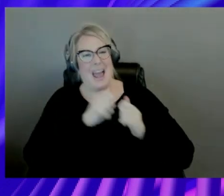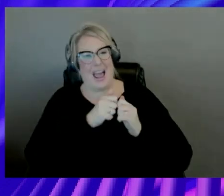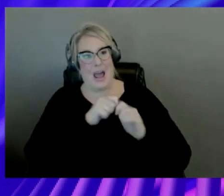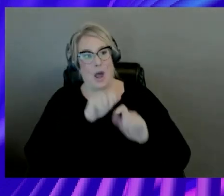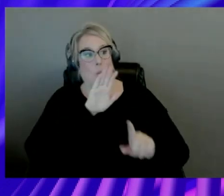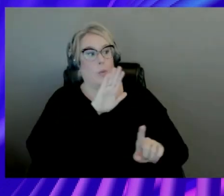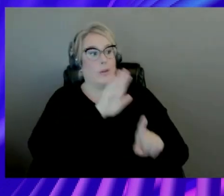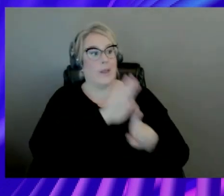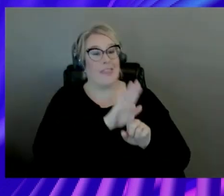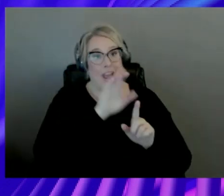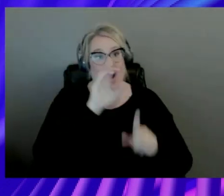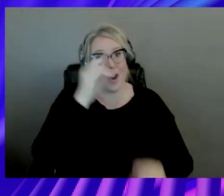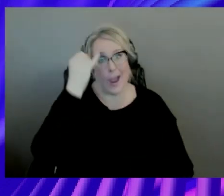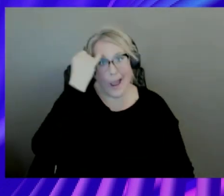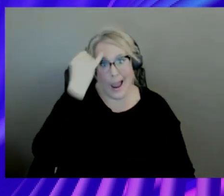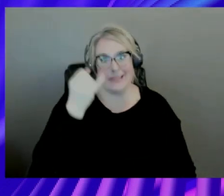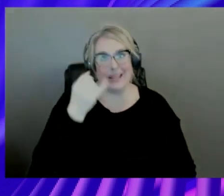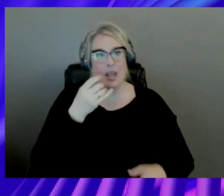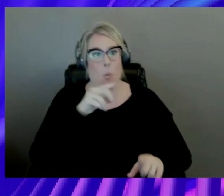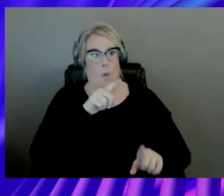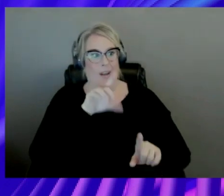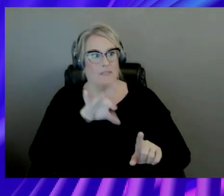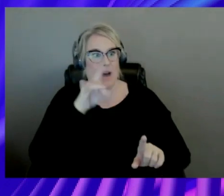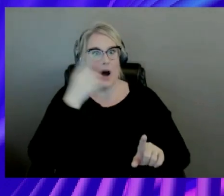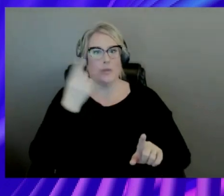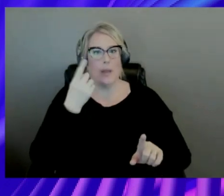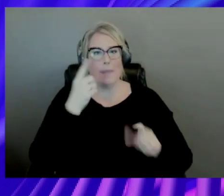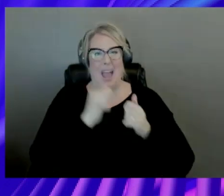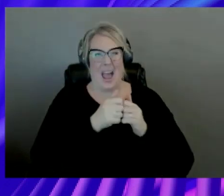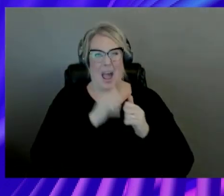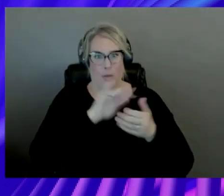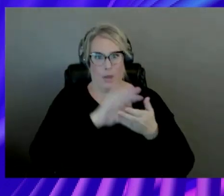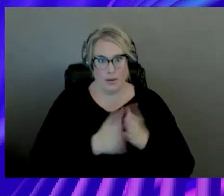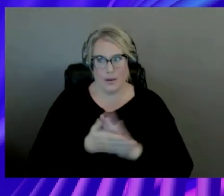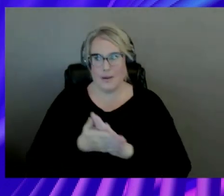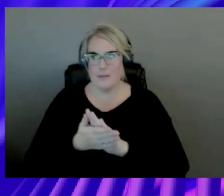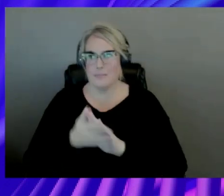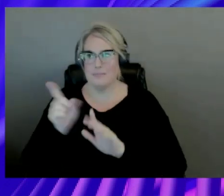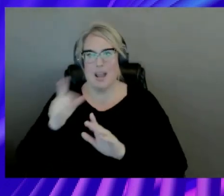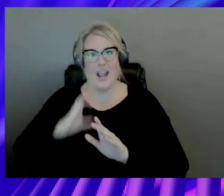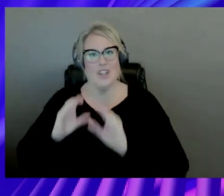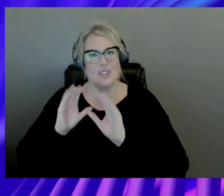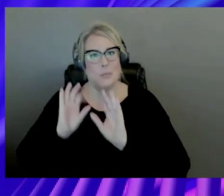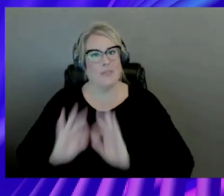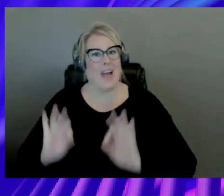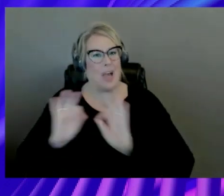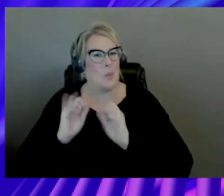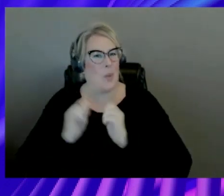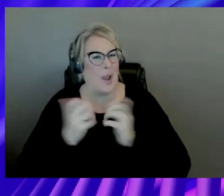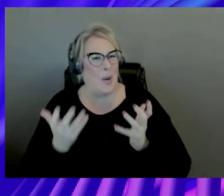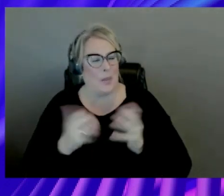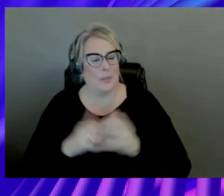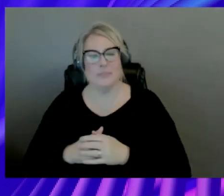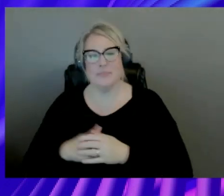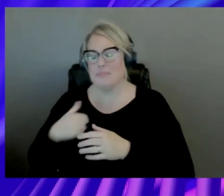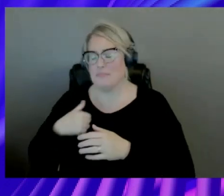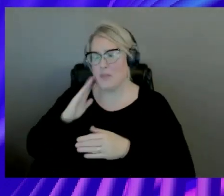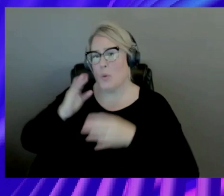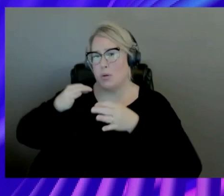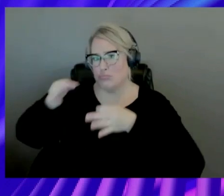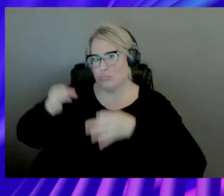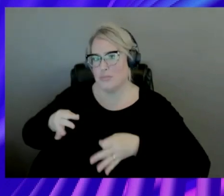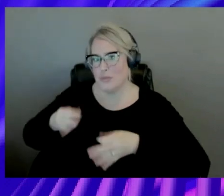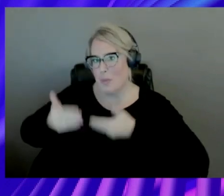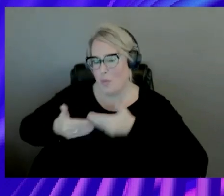that finding may actually go out and provide customers a value. Yeah, so I'll walk you through the process overall.